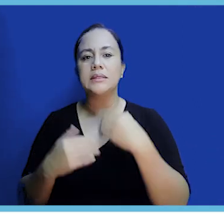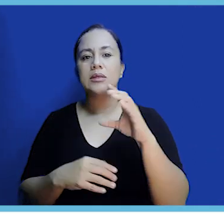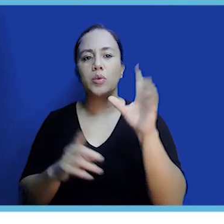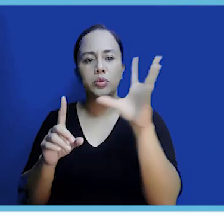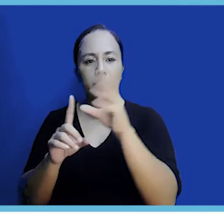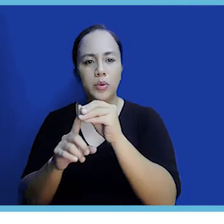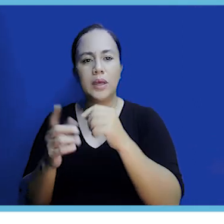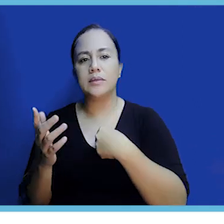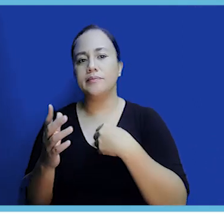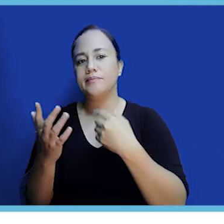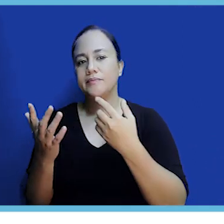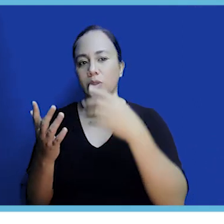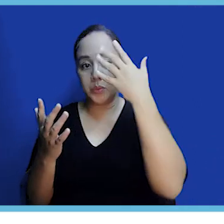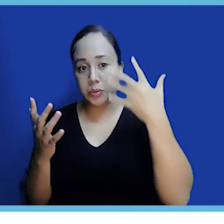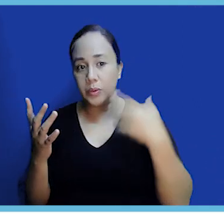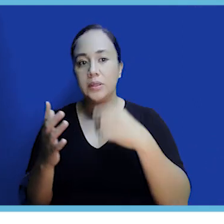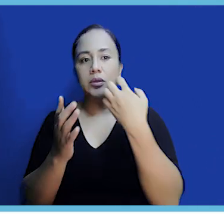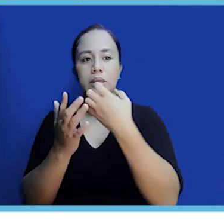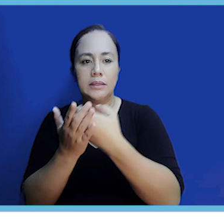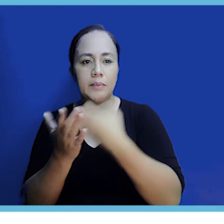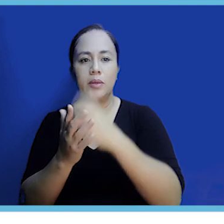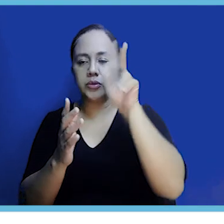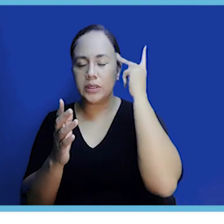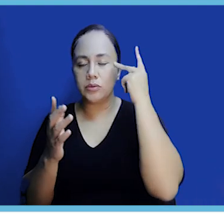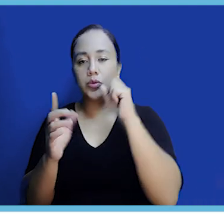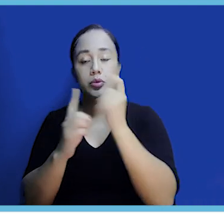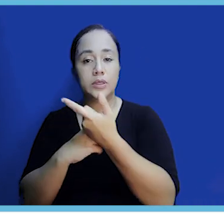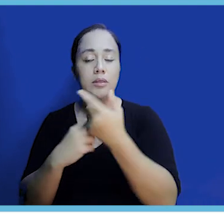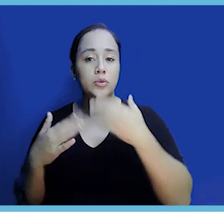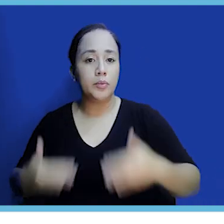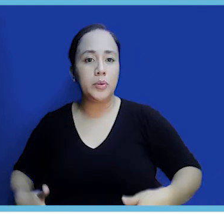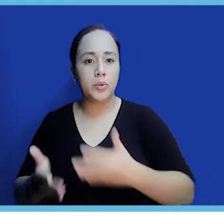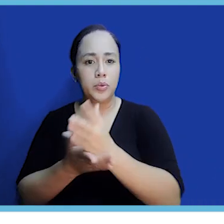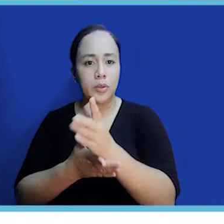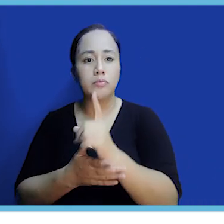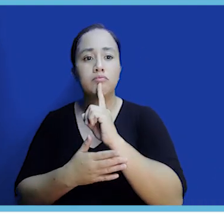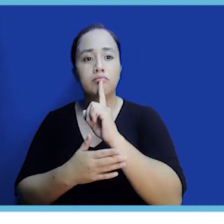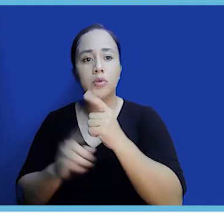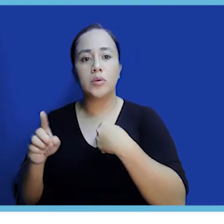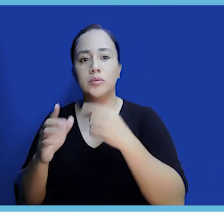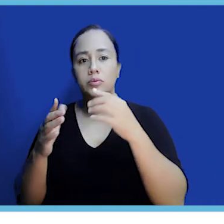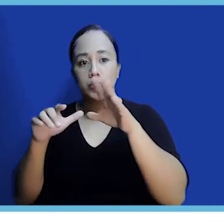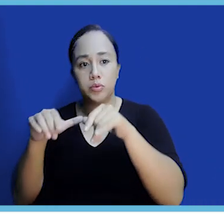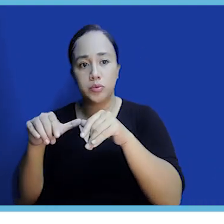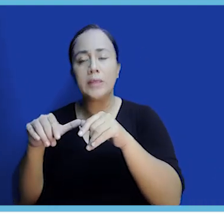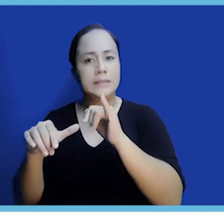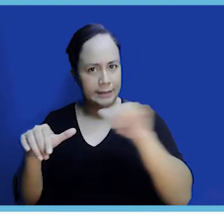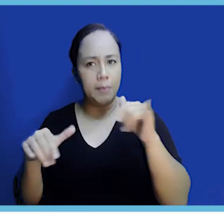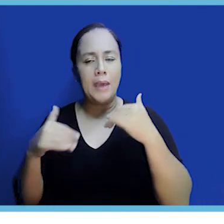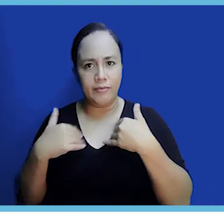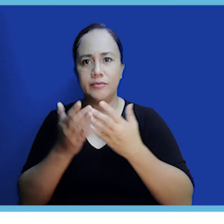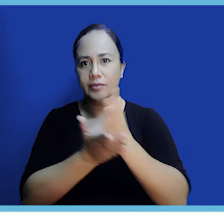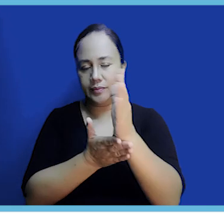the existing civil, cultural, economic, political, and social human rights, affirming that persons with disabilities also